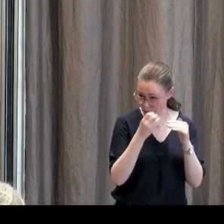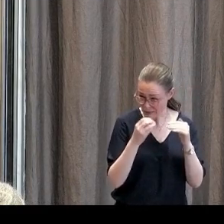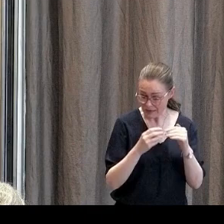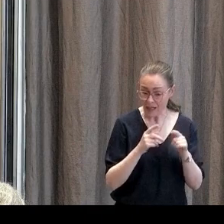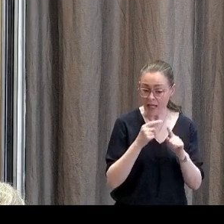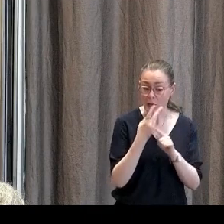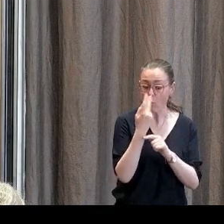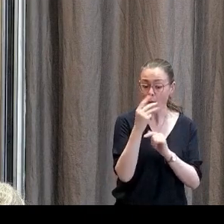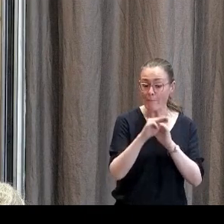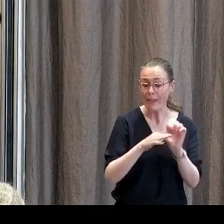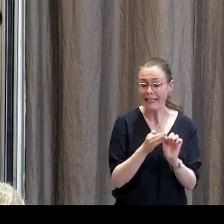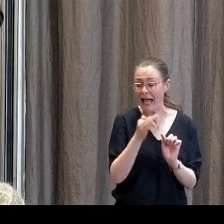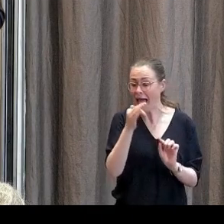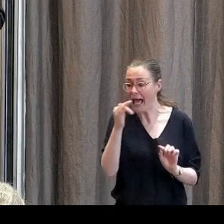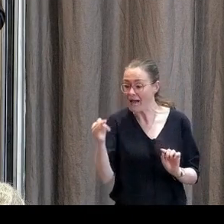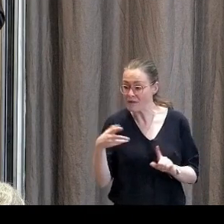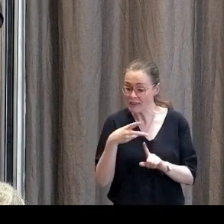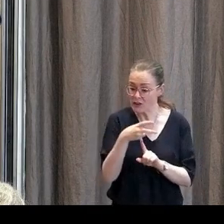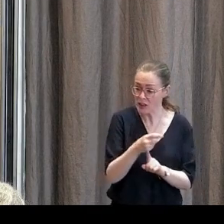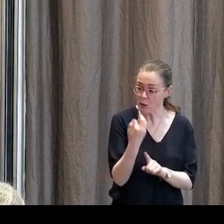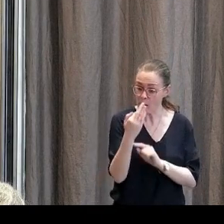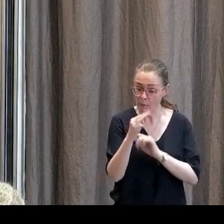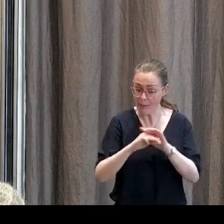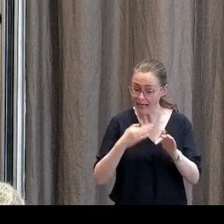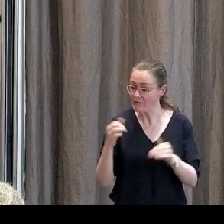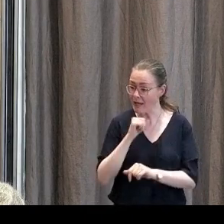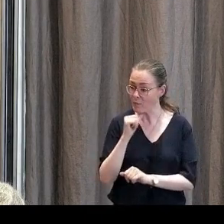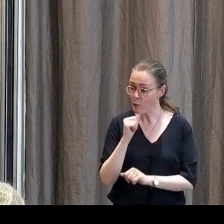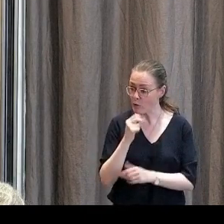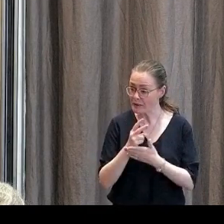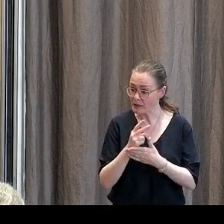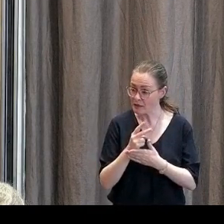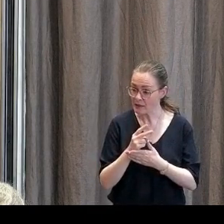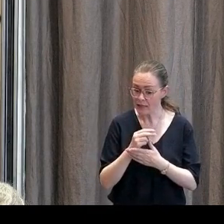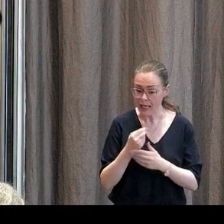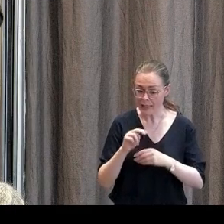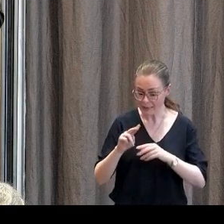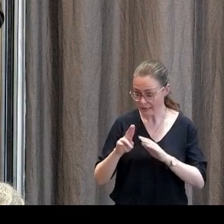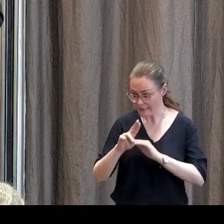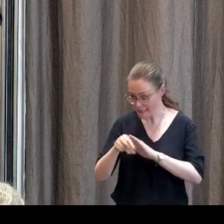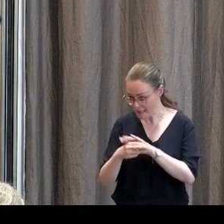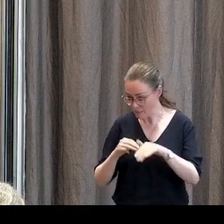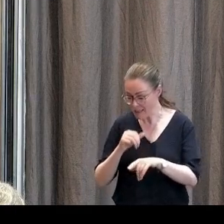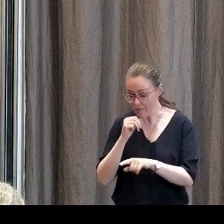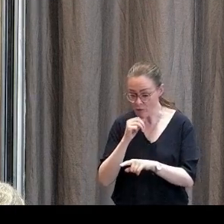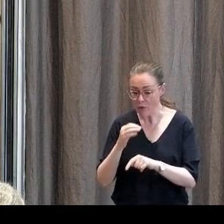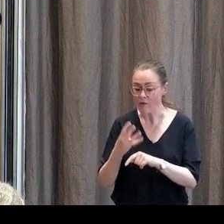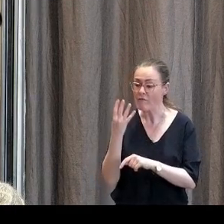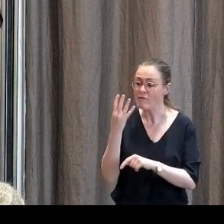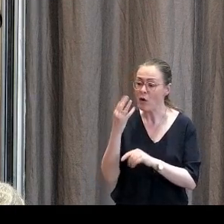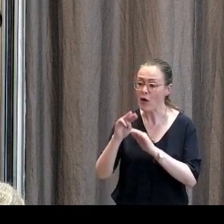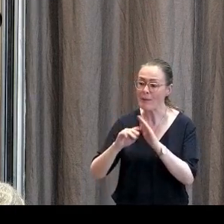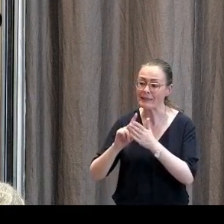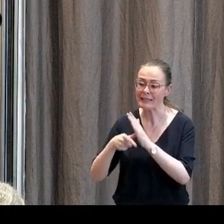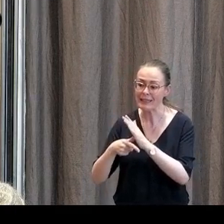The month after they'd had the injection, they had no seizures. The month after that, they had no seizures. By 4 months, though,